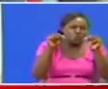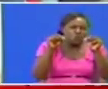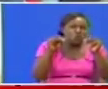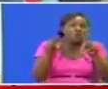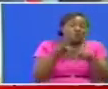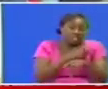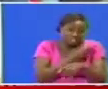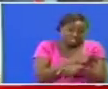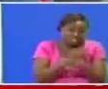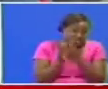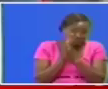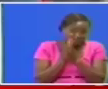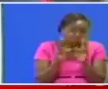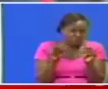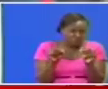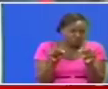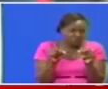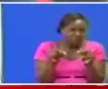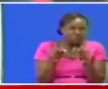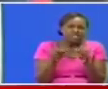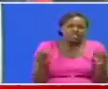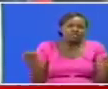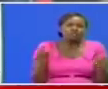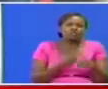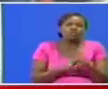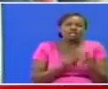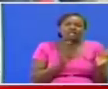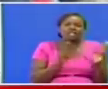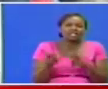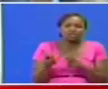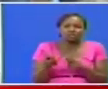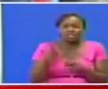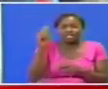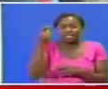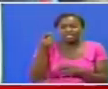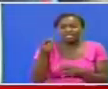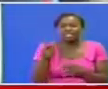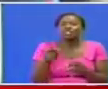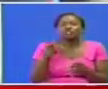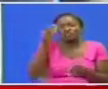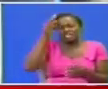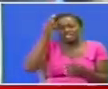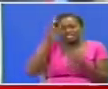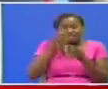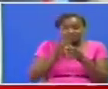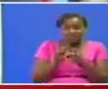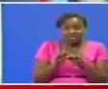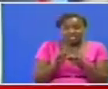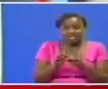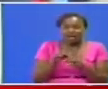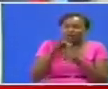of narrative. For too long, ordinary Kenyans who try to play by the rules and keep the faith have been trodden